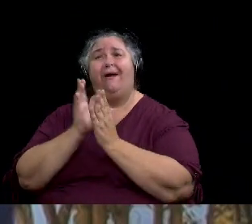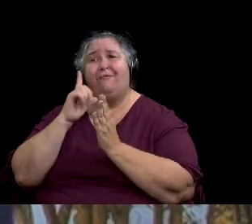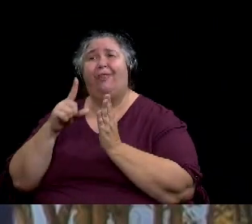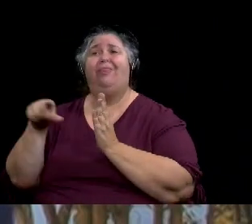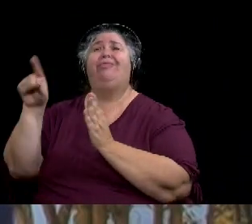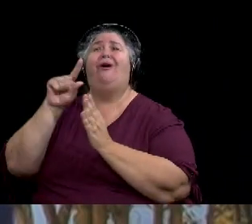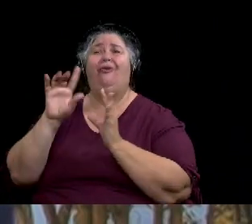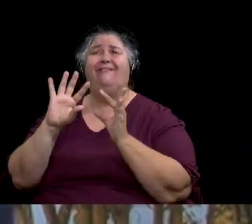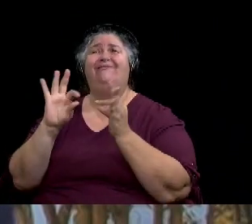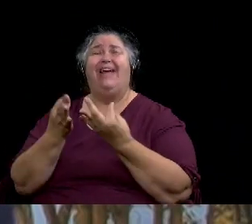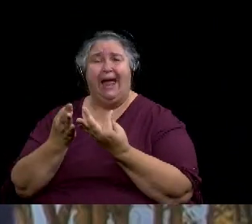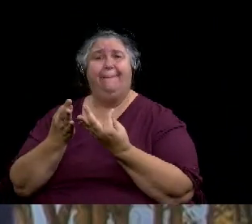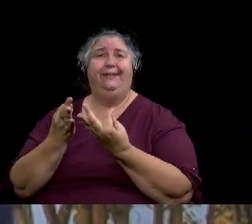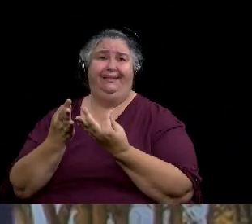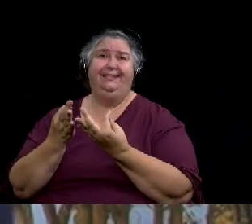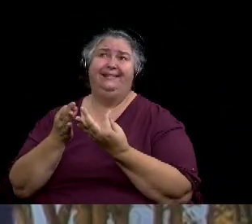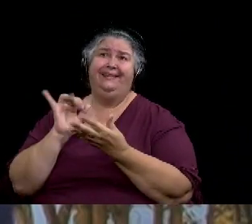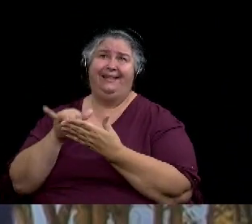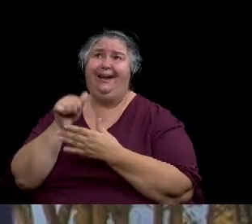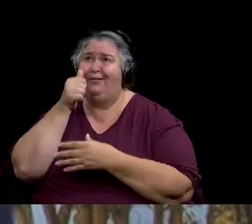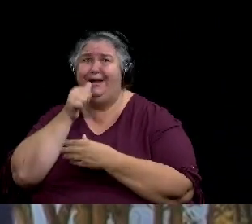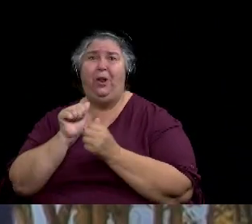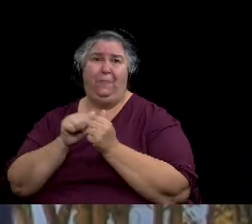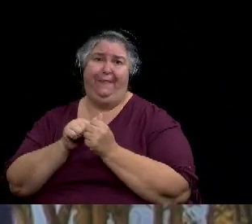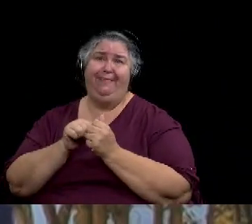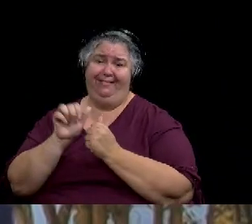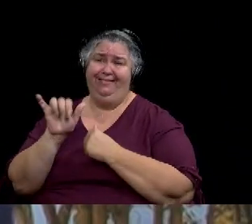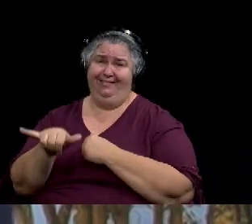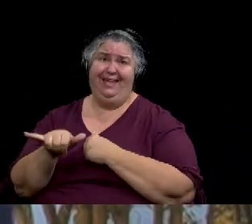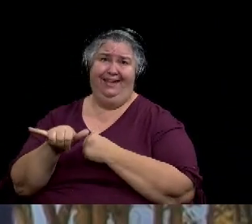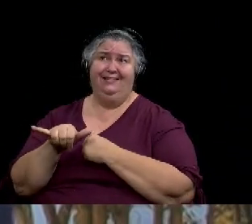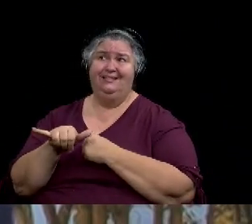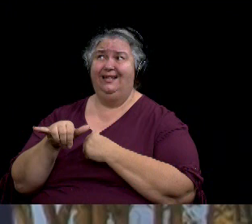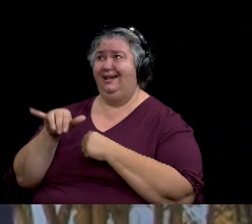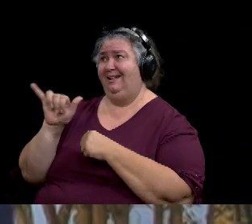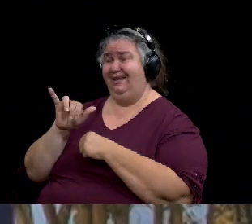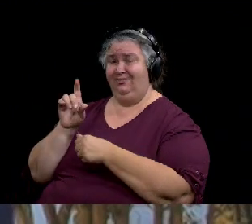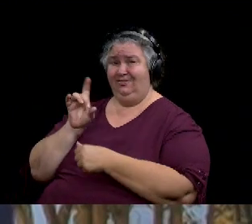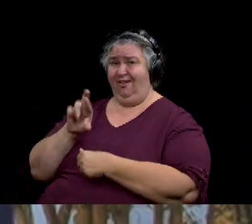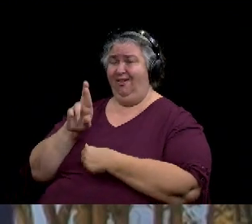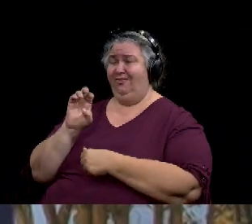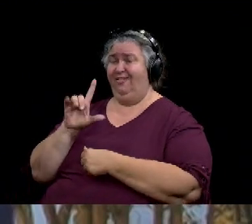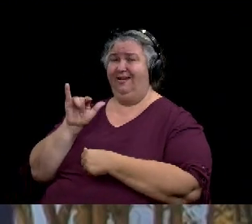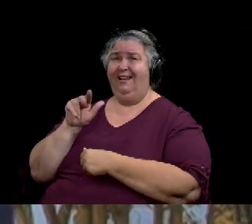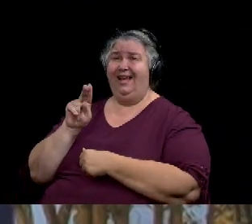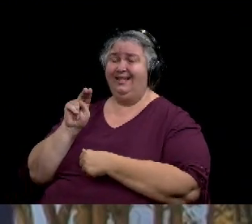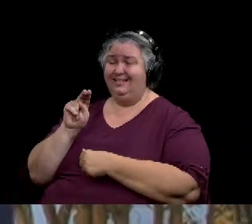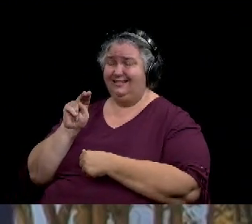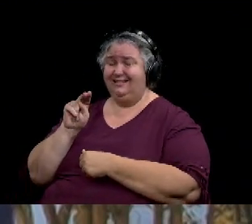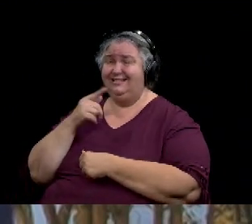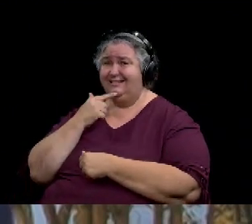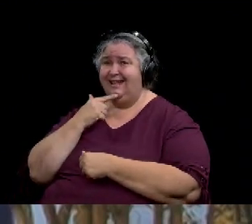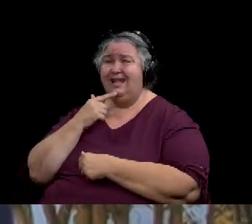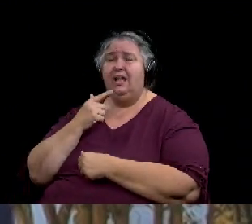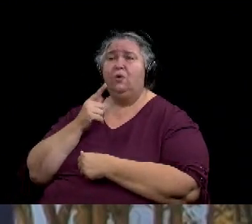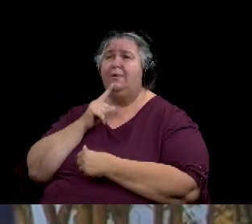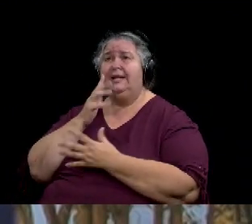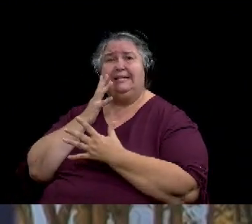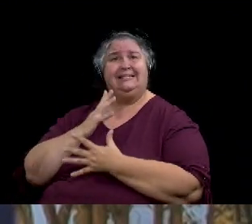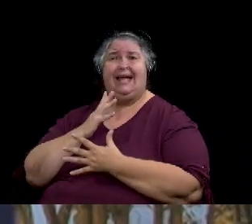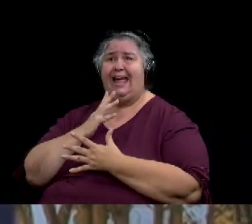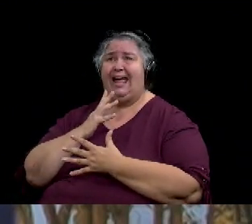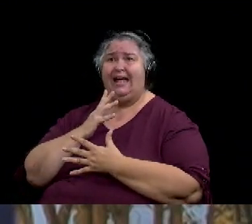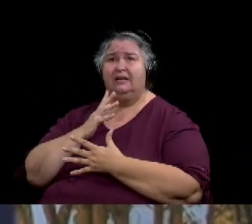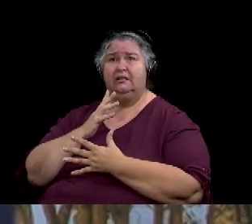victims who are having to deal with this. And as Dr. Eliason said, that the saddest part of that is that so many of those